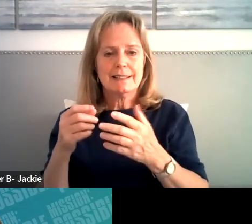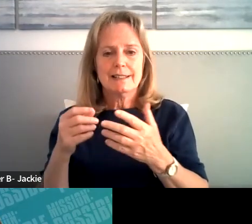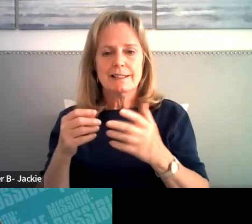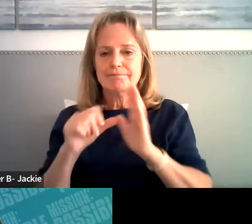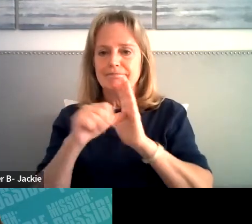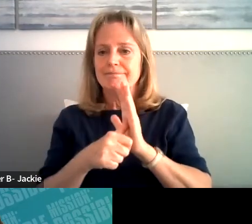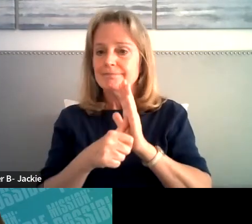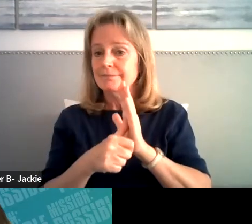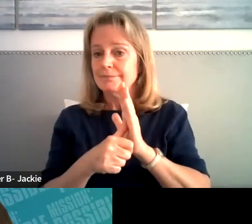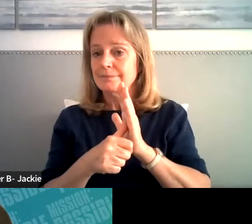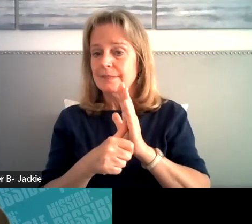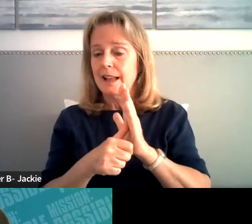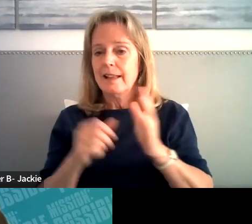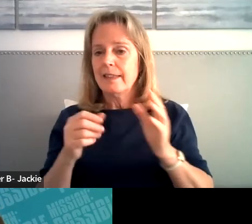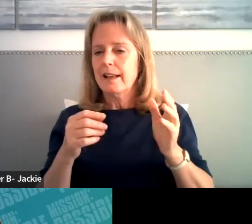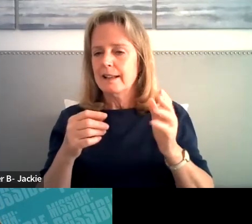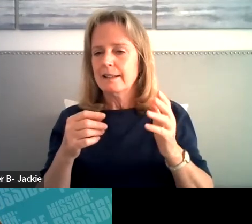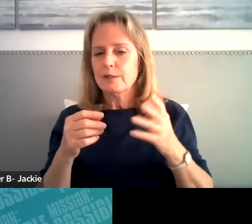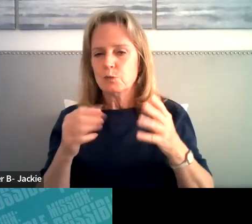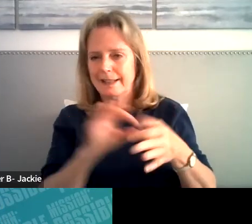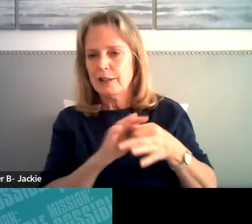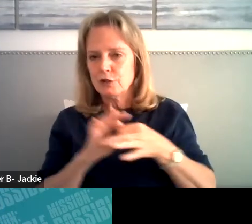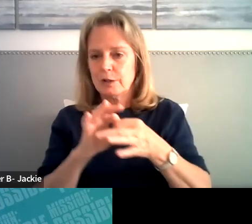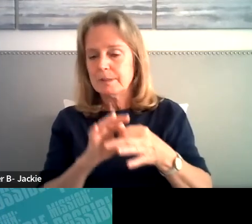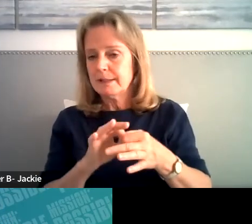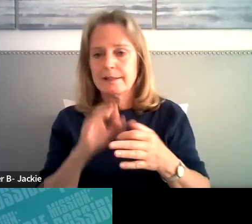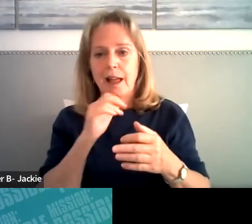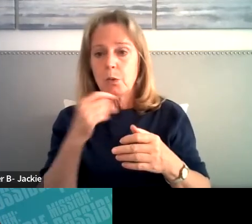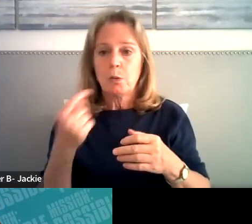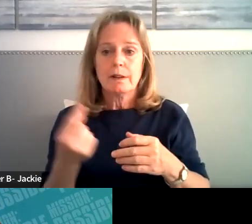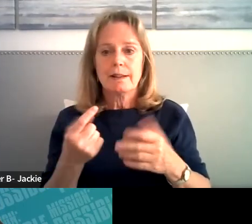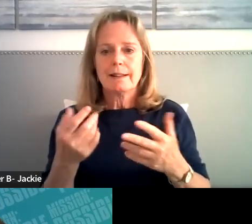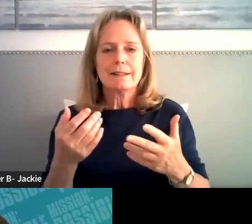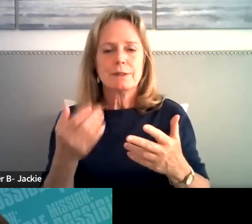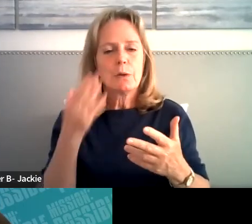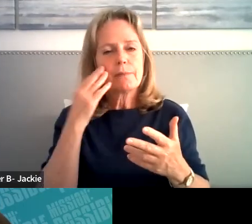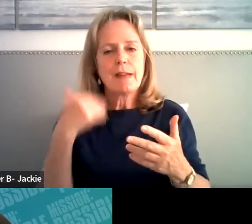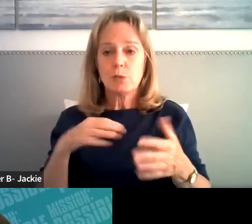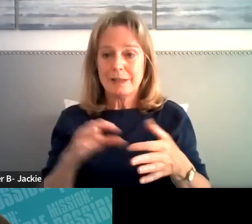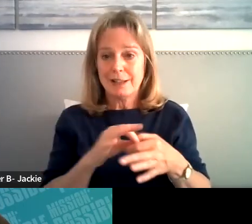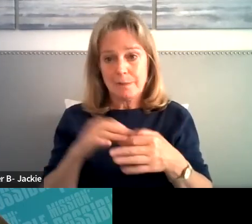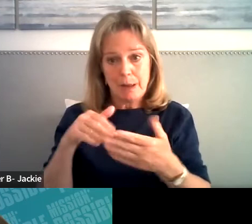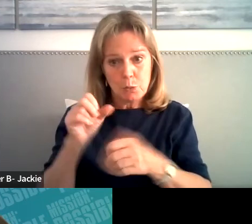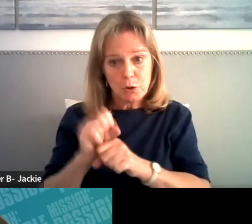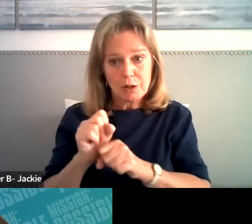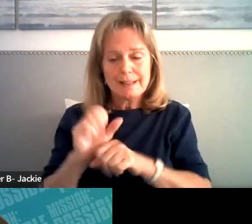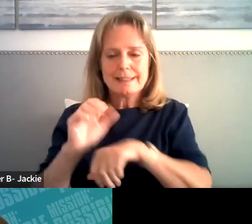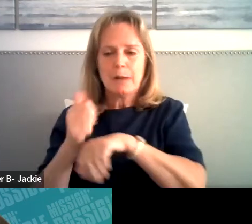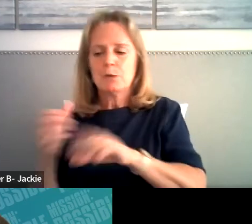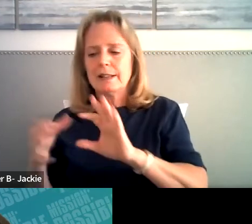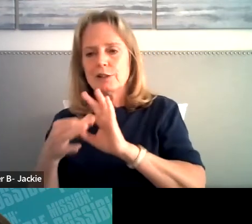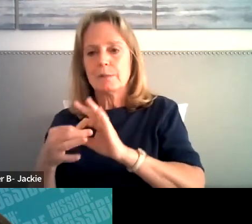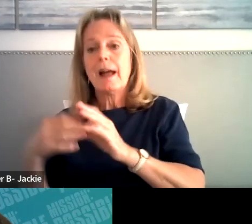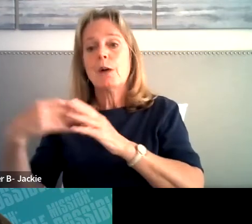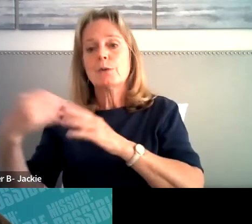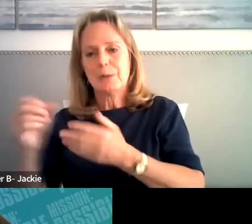importance of relationship, that it's not just having a relationship at work, but also establishing relationship